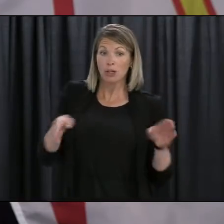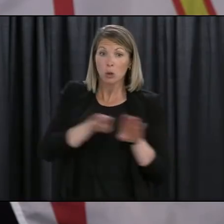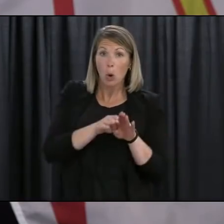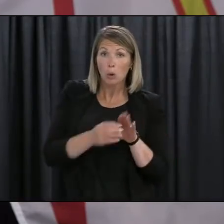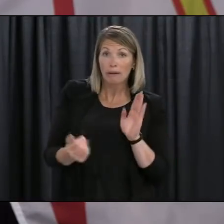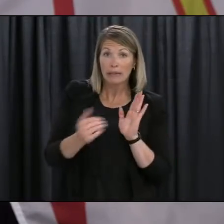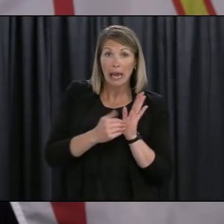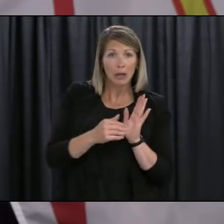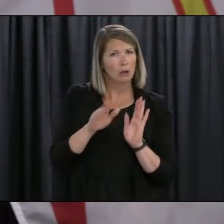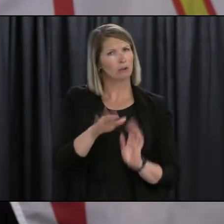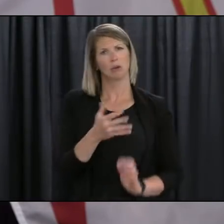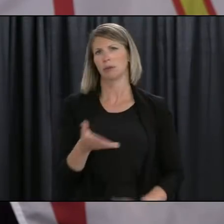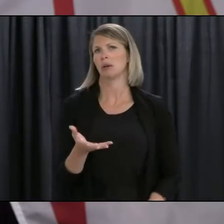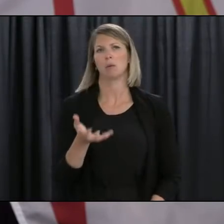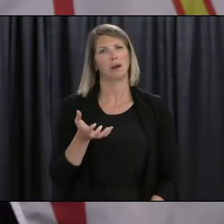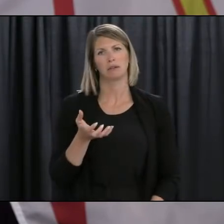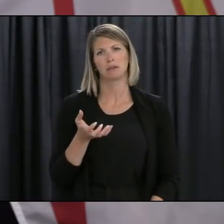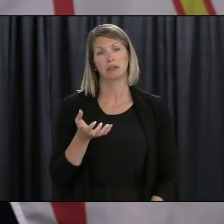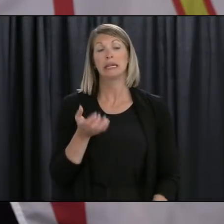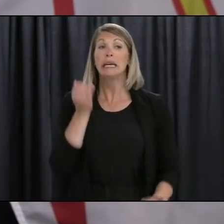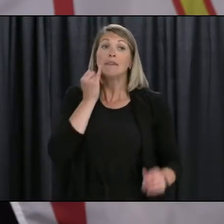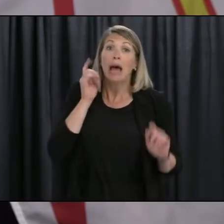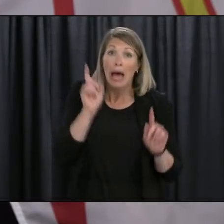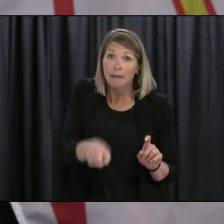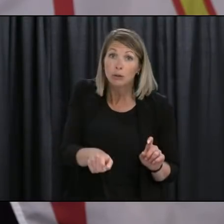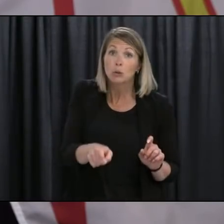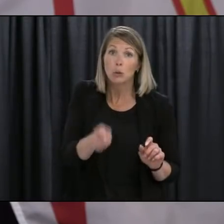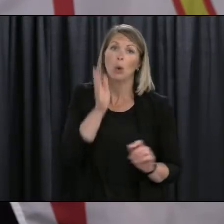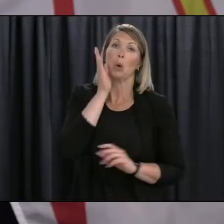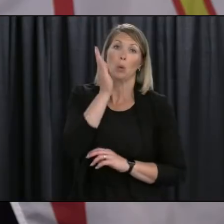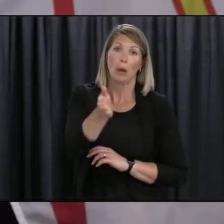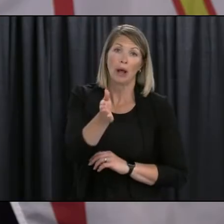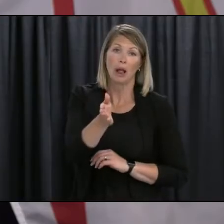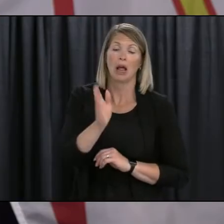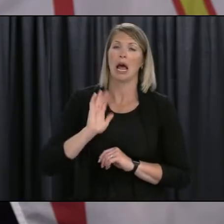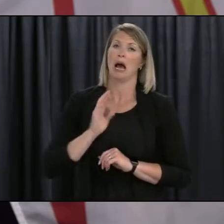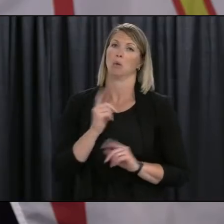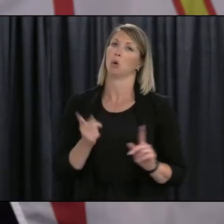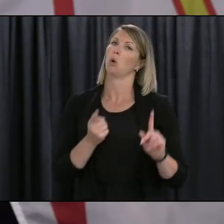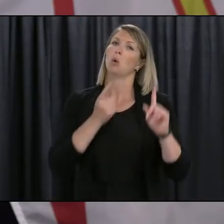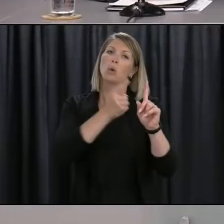we have to, we will have to, but that's not our goal.